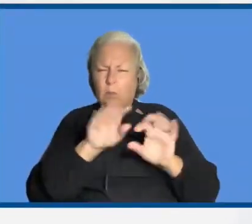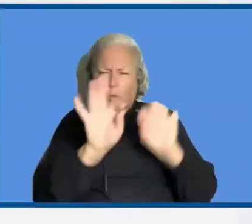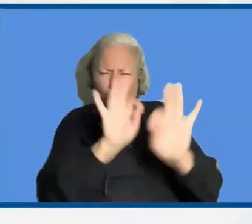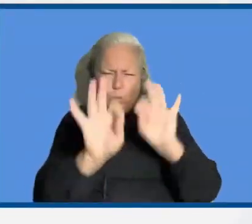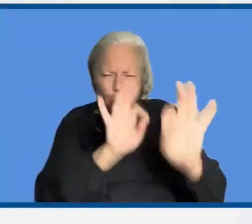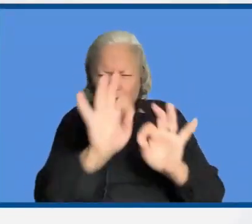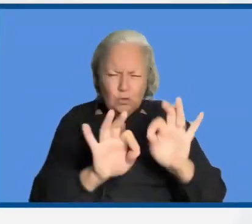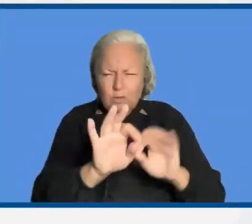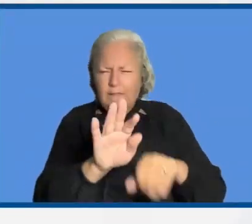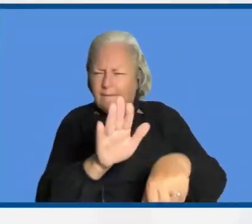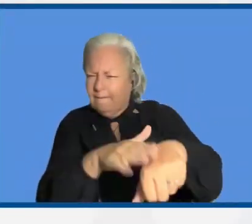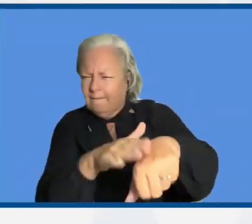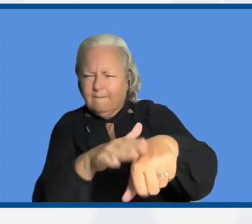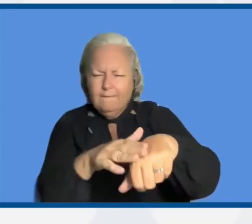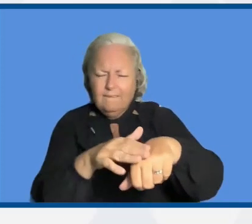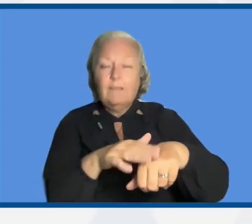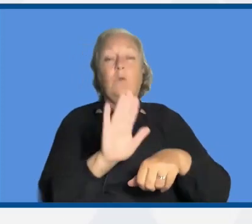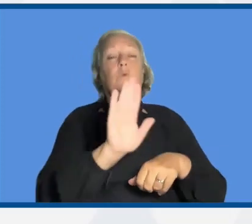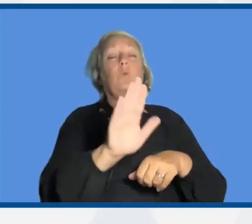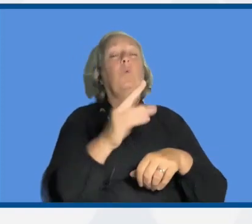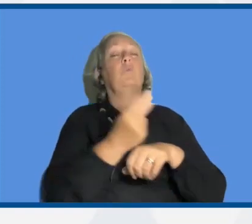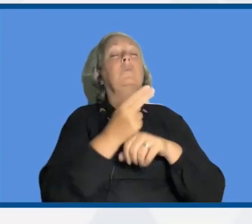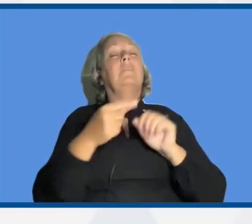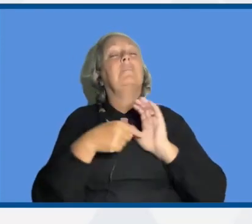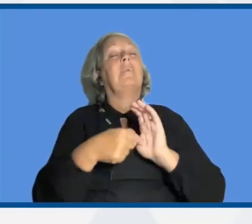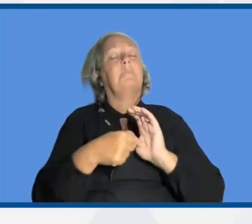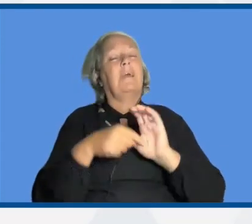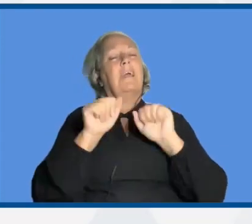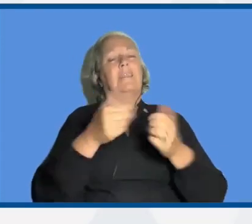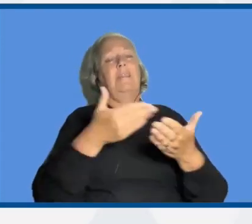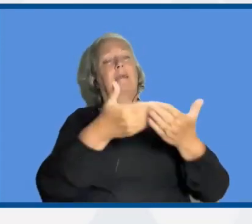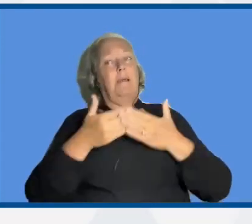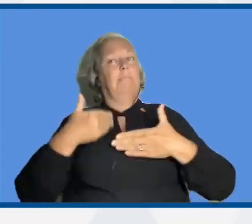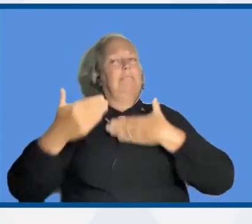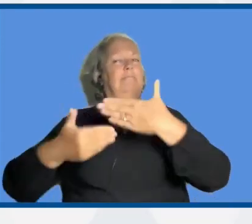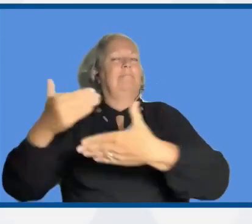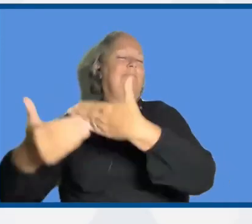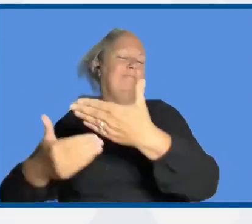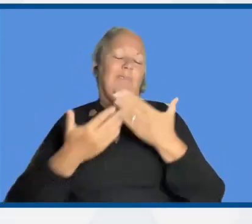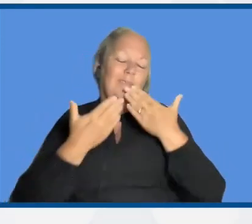examples that you've given us so that we can move forward. Thanks again.